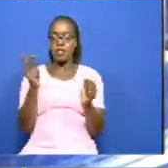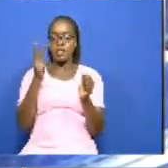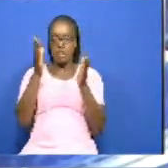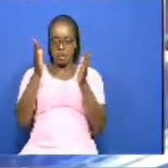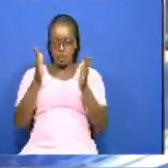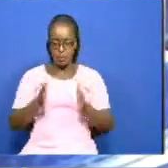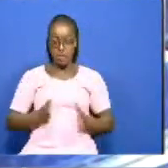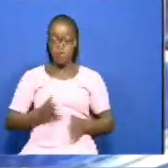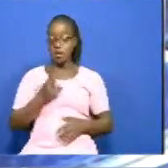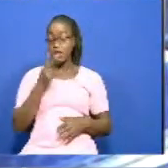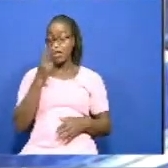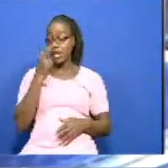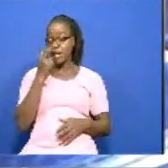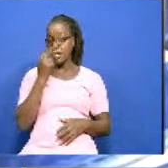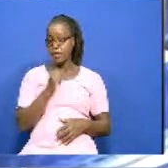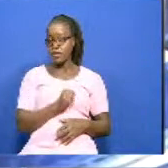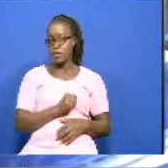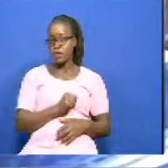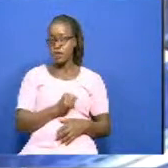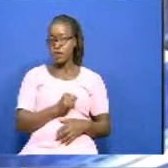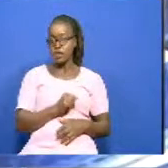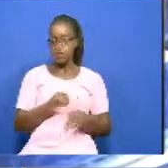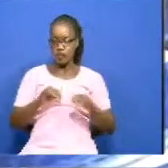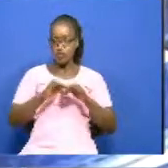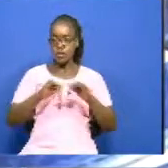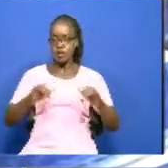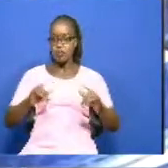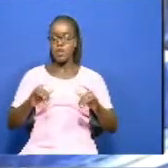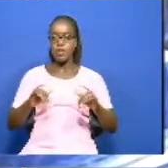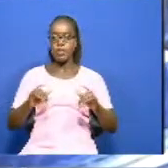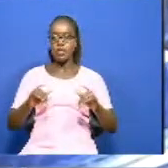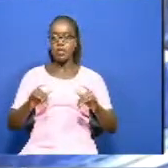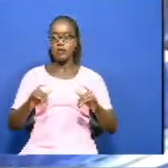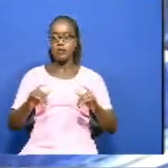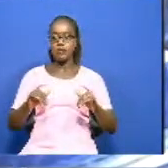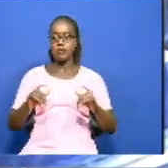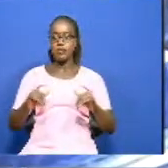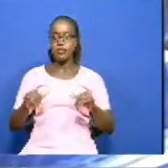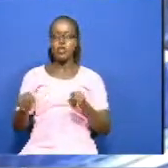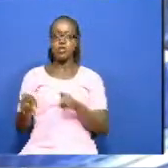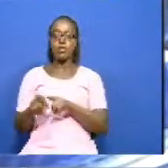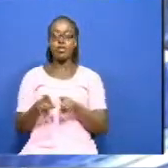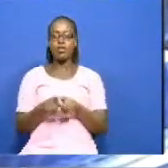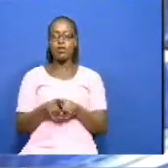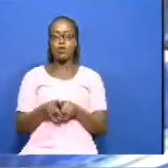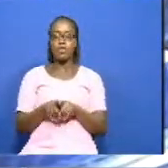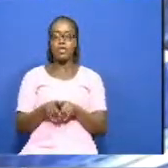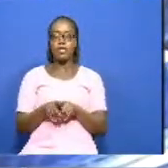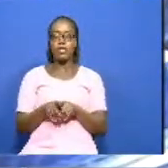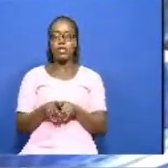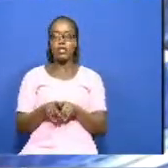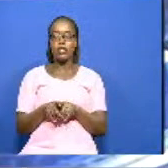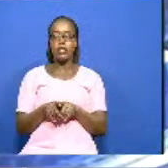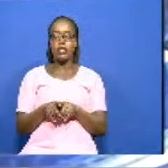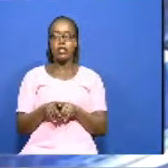person. Now, on a separate matter, moving on to a separate